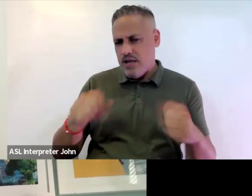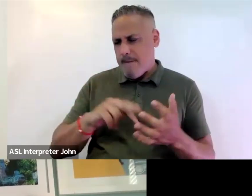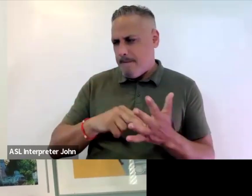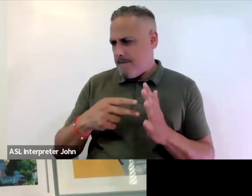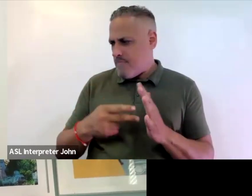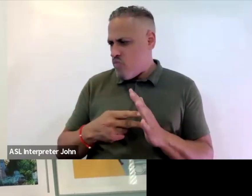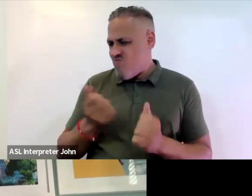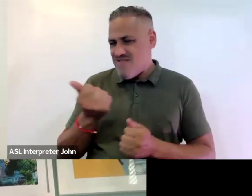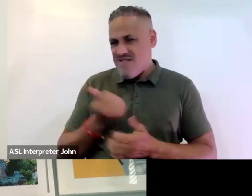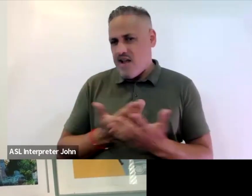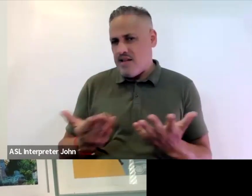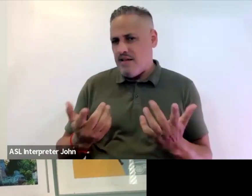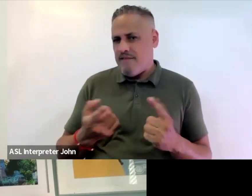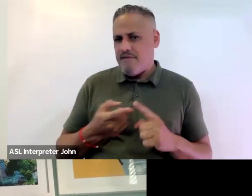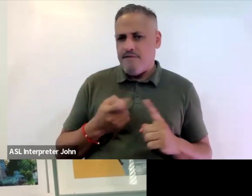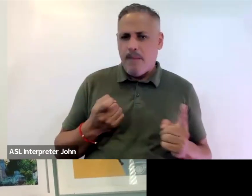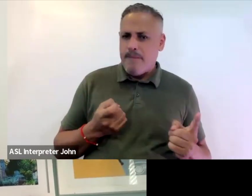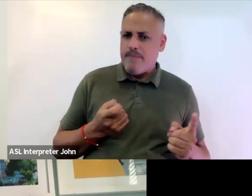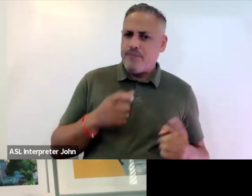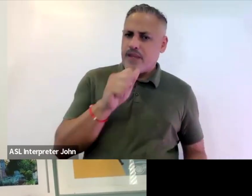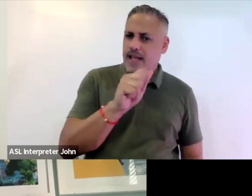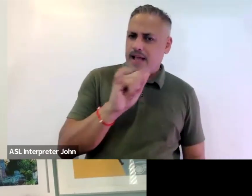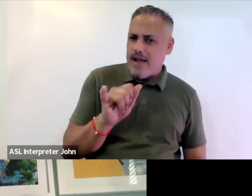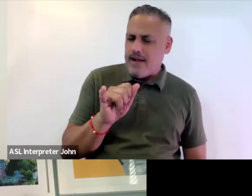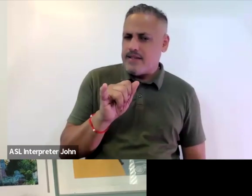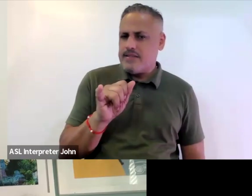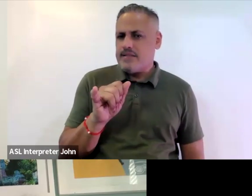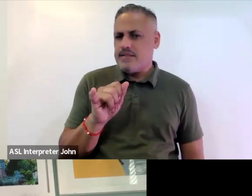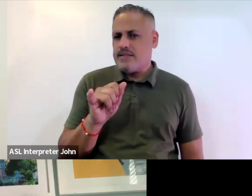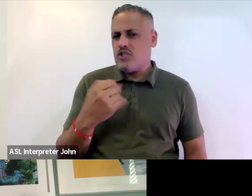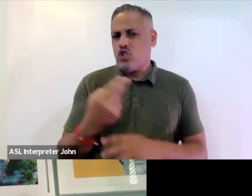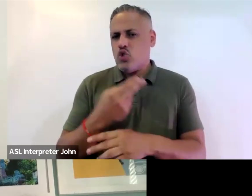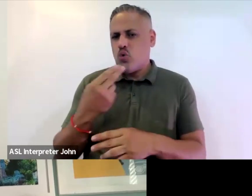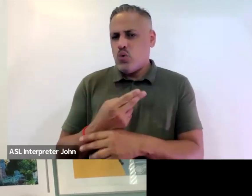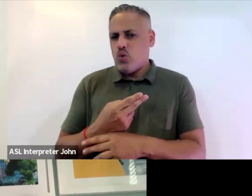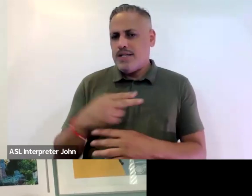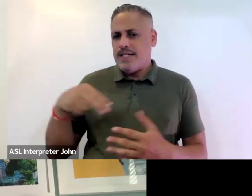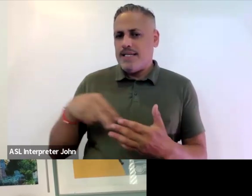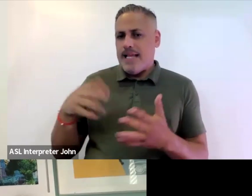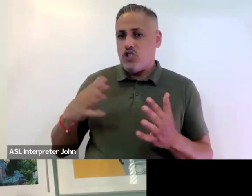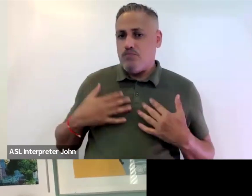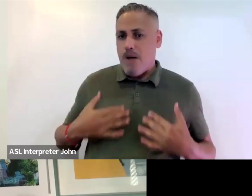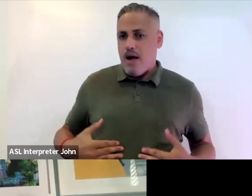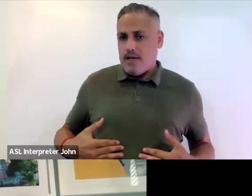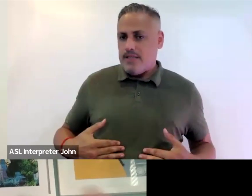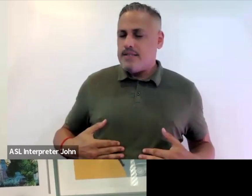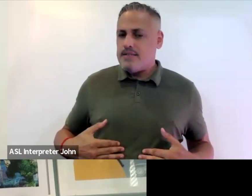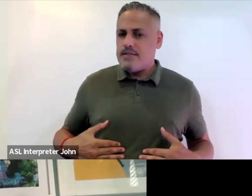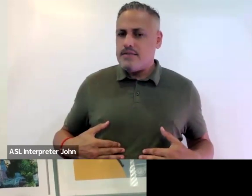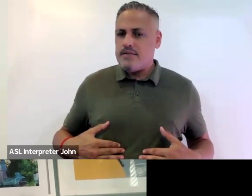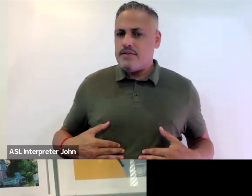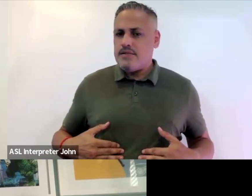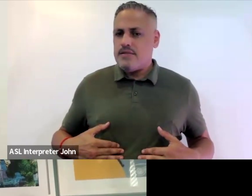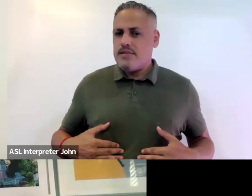mean anything from AI using a dancer's body to